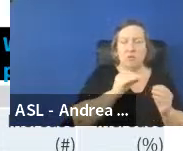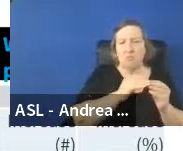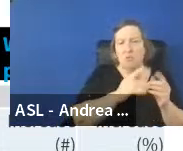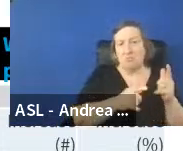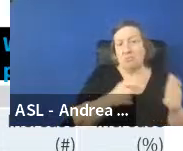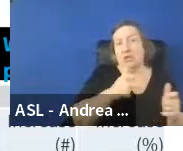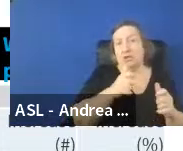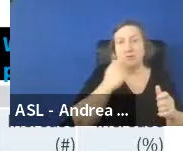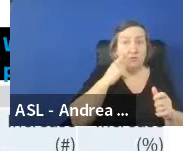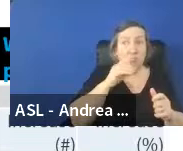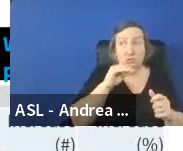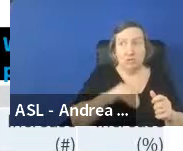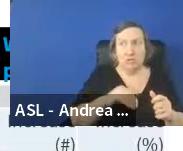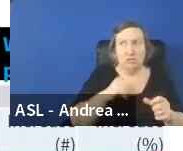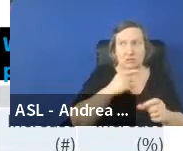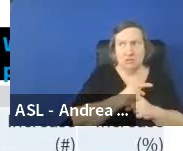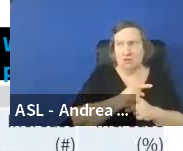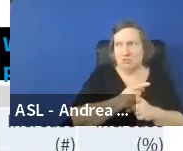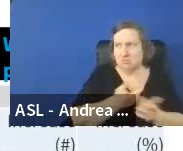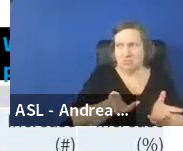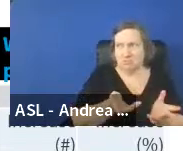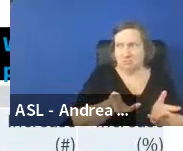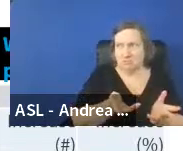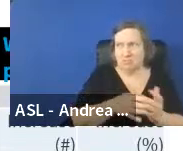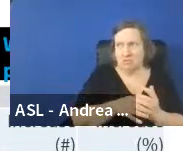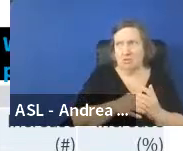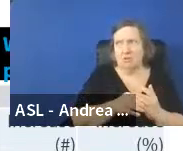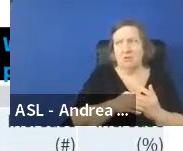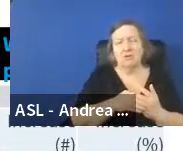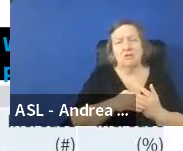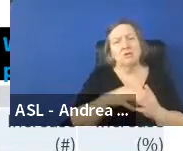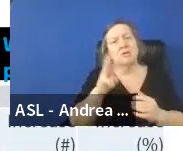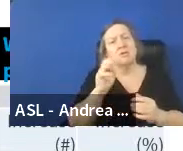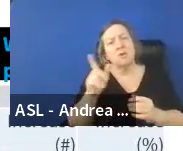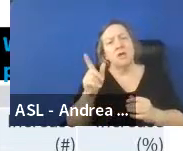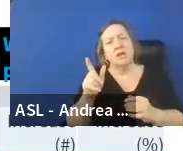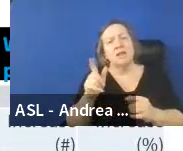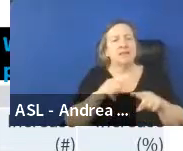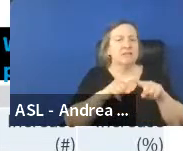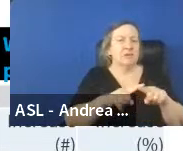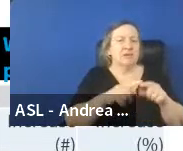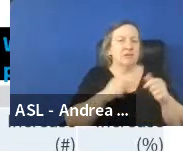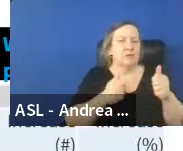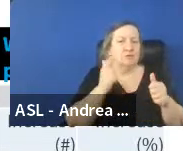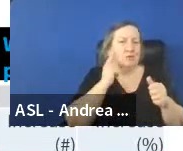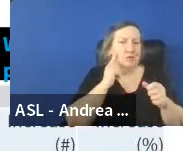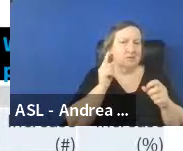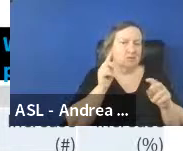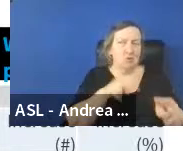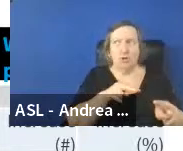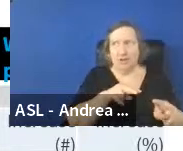as a percentage, right? yeah, well, it depends on which one you're looking at.